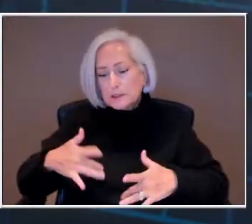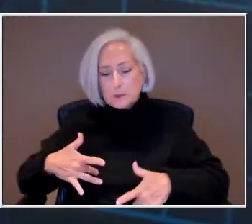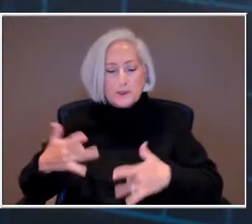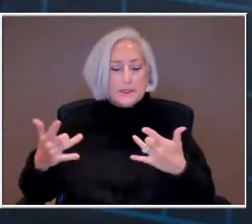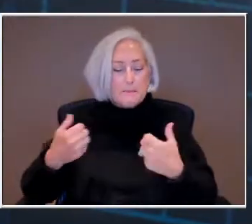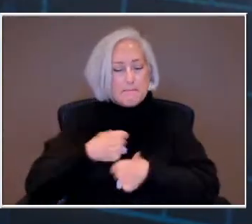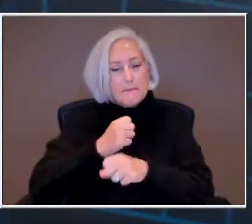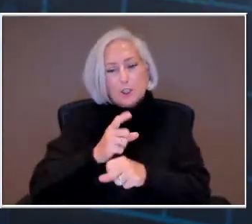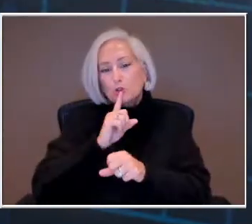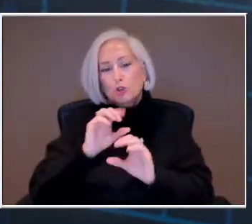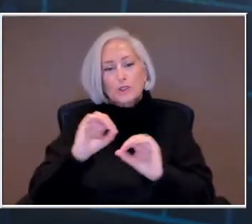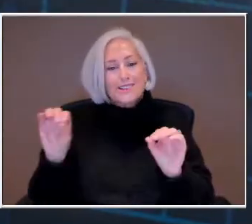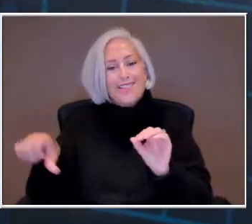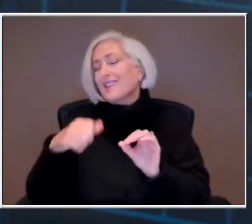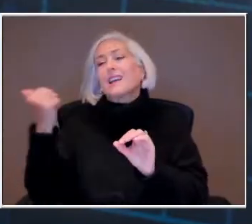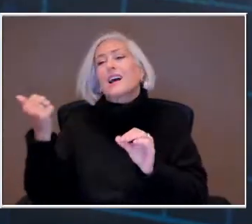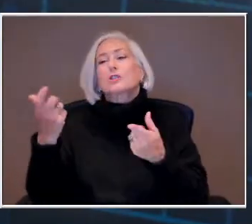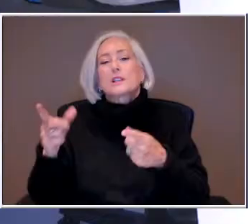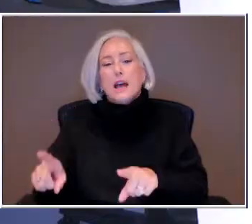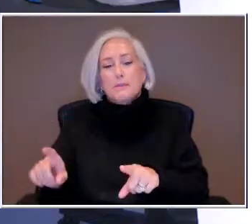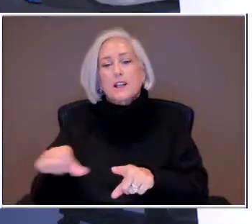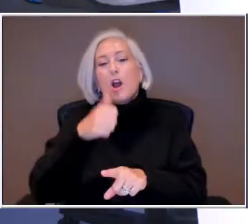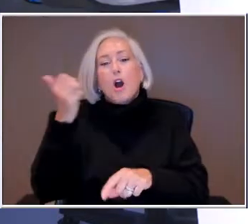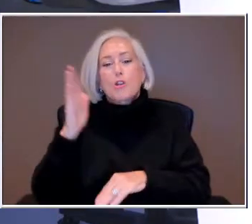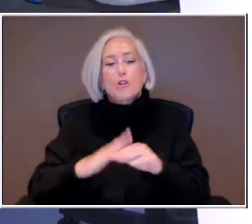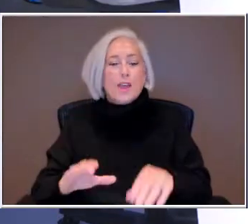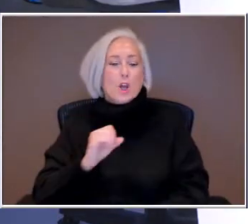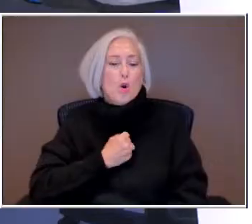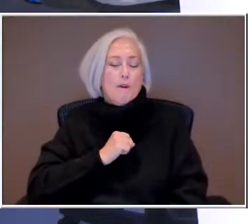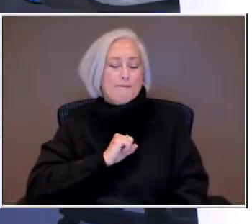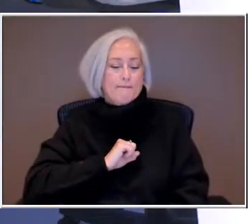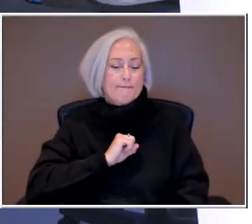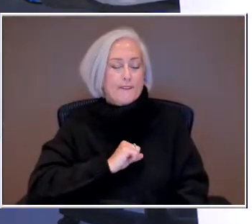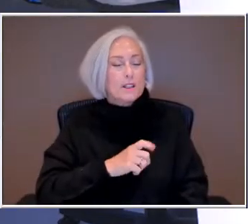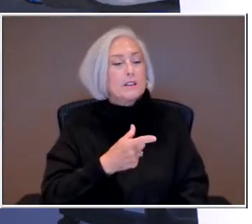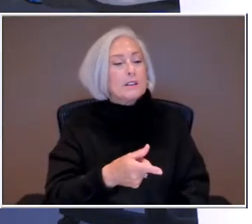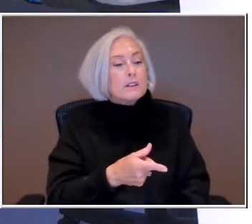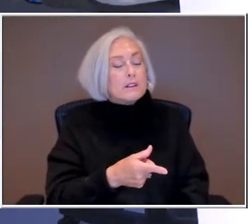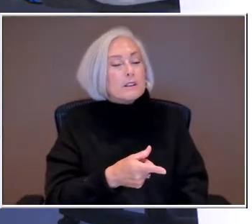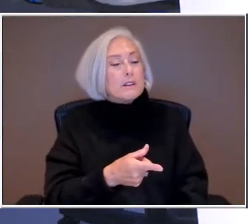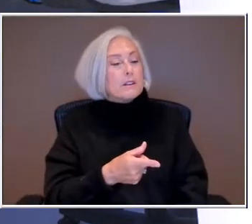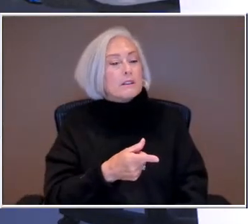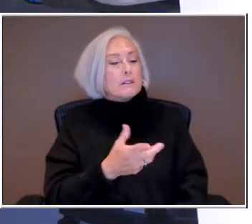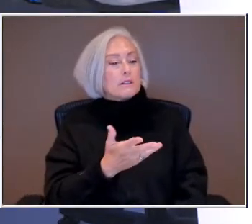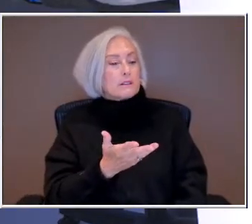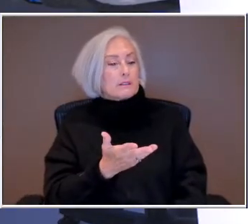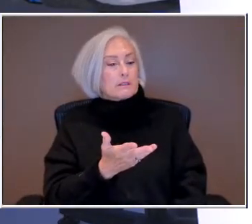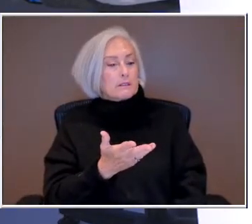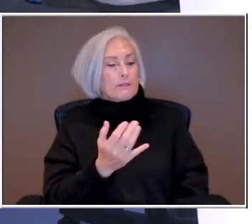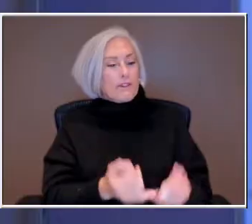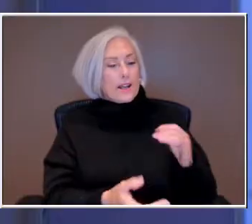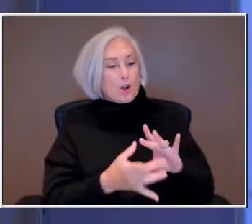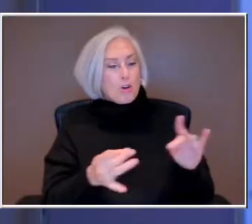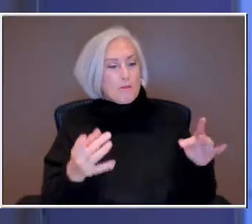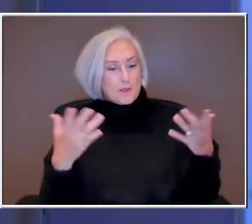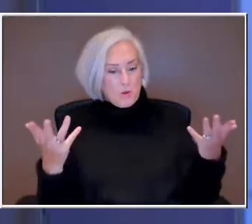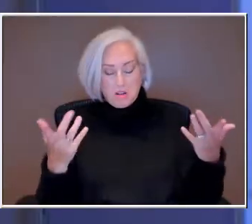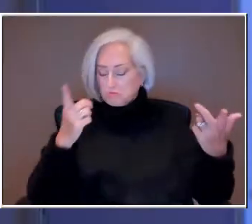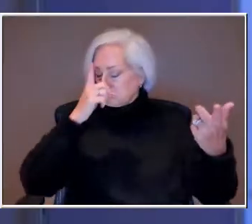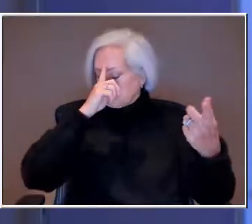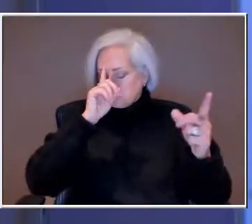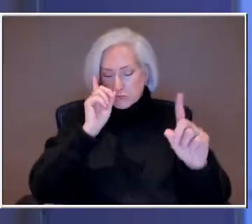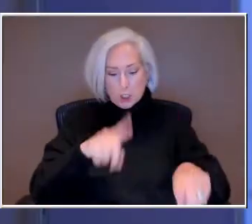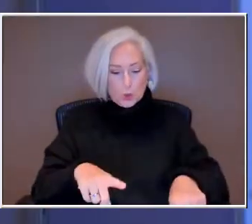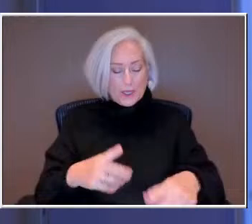on besides a benign cough. Dr. Reddy, what is the big takeaway today? Yeah, I definitely agree that screening is